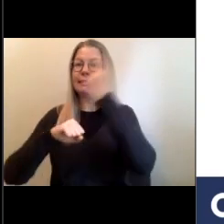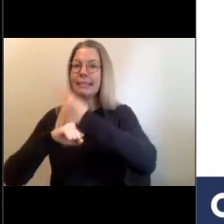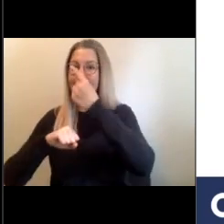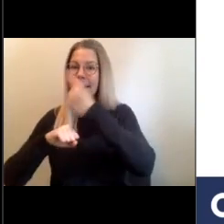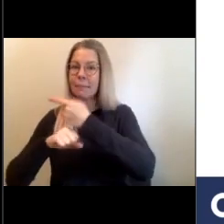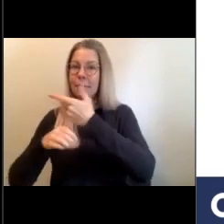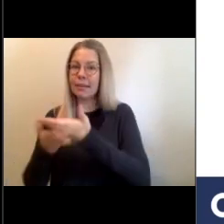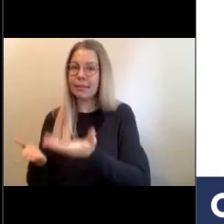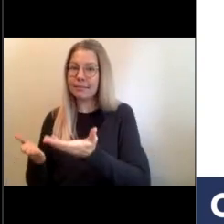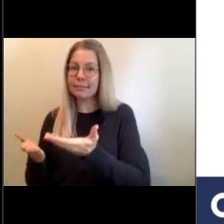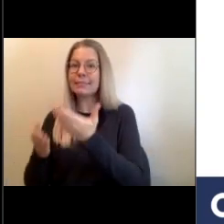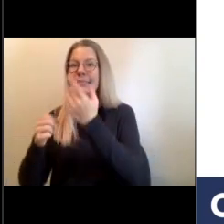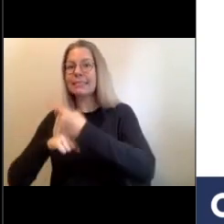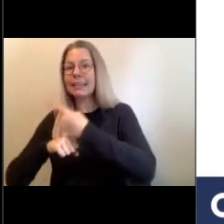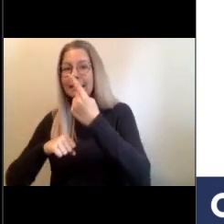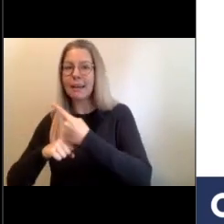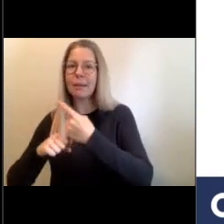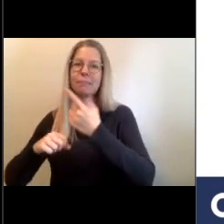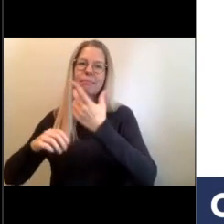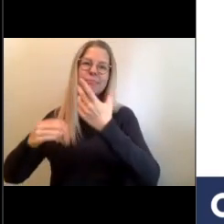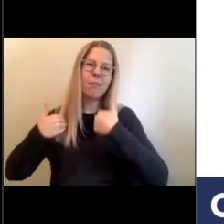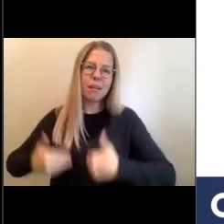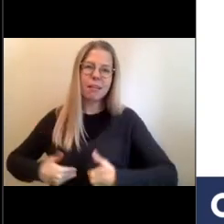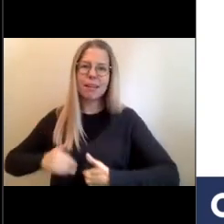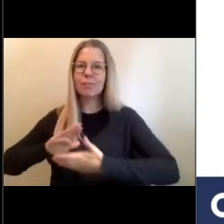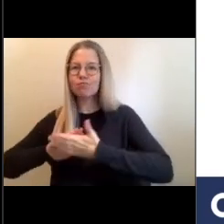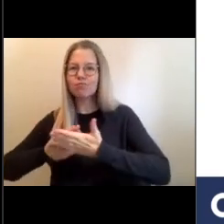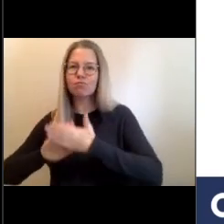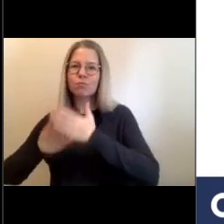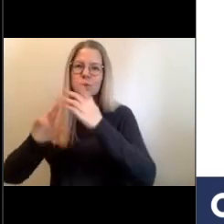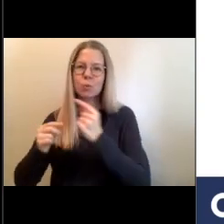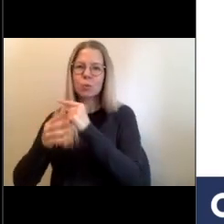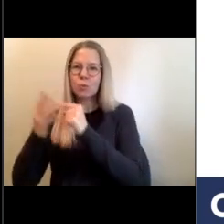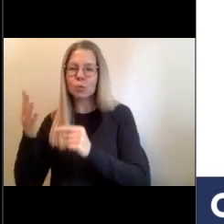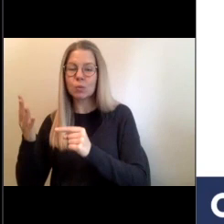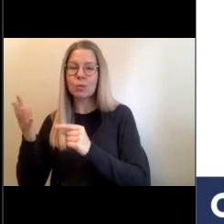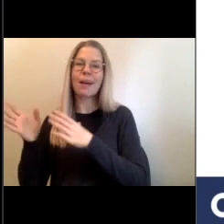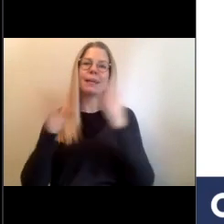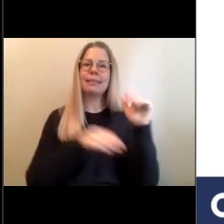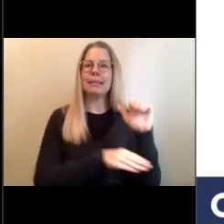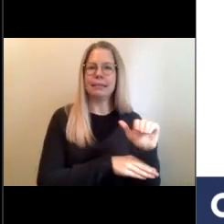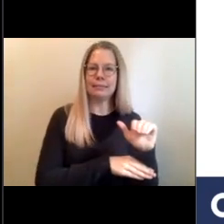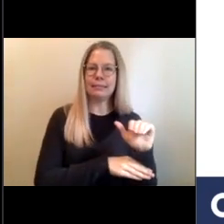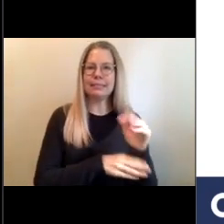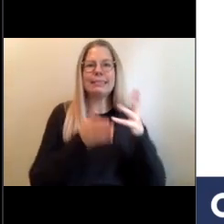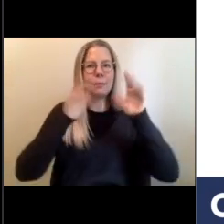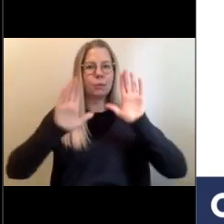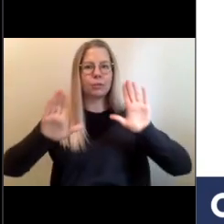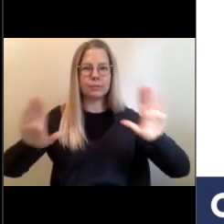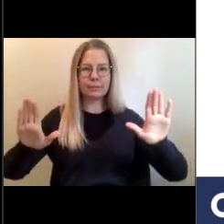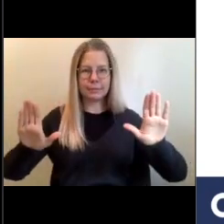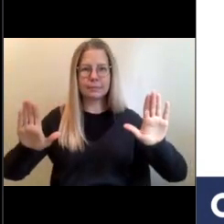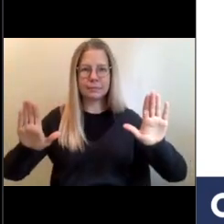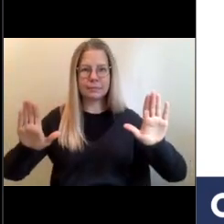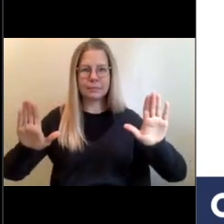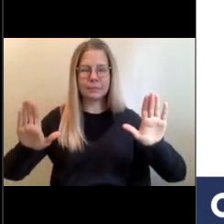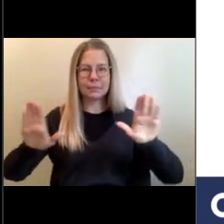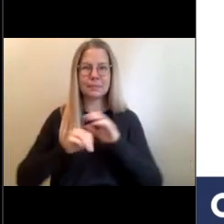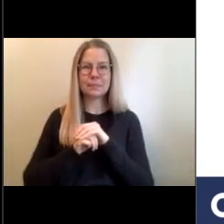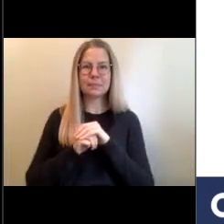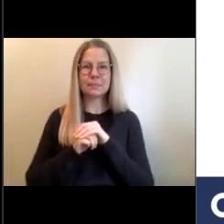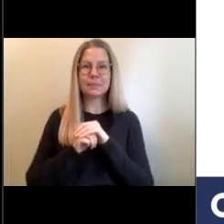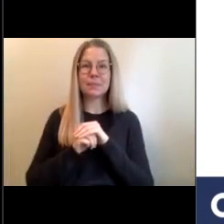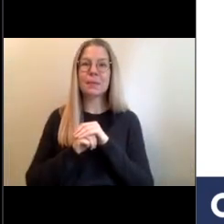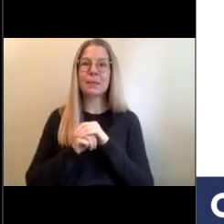daytime physiology, biology, and behavior, nighttime physiology, biology, and behavior. And we need to tell our clock,